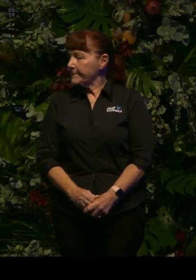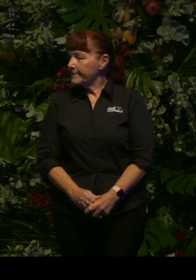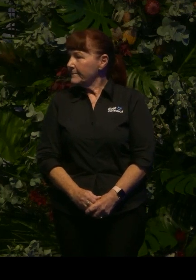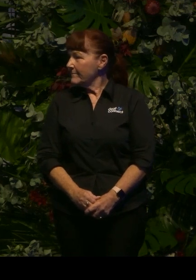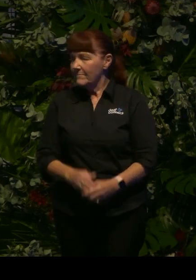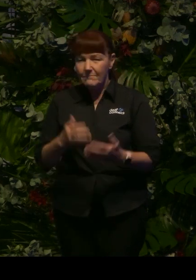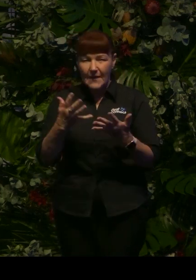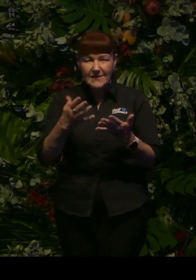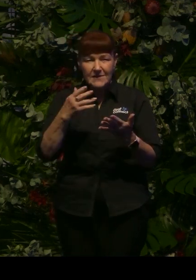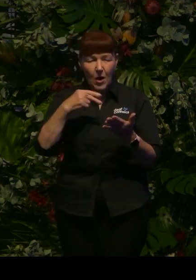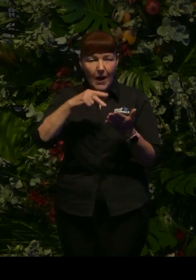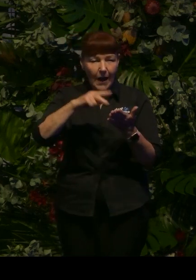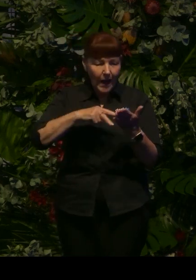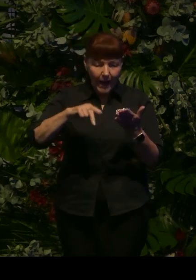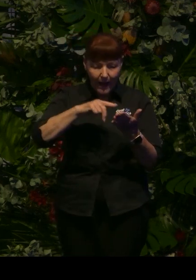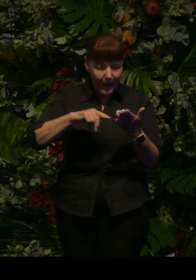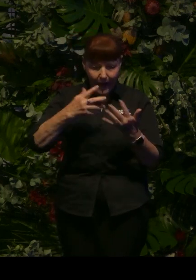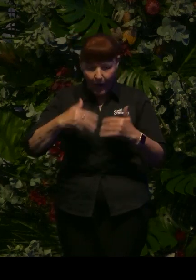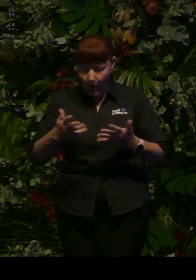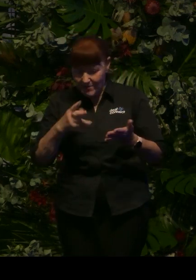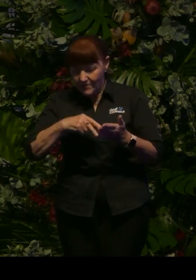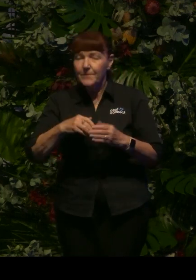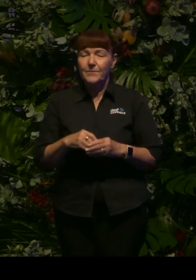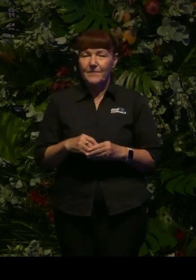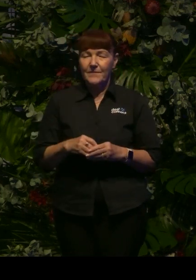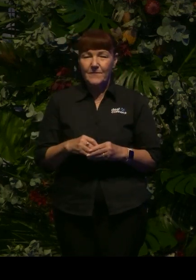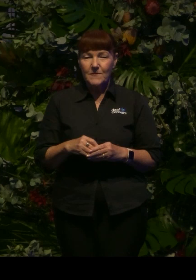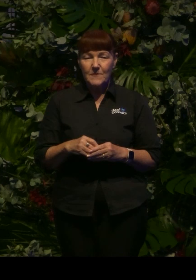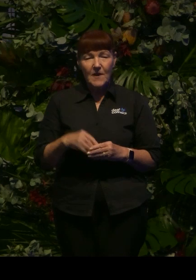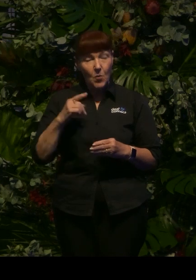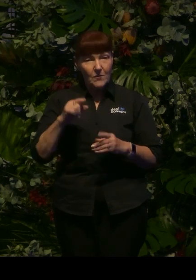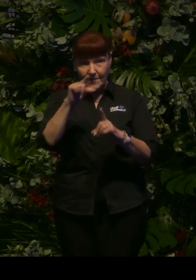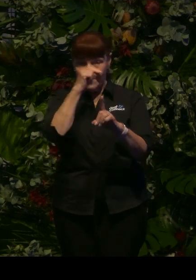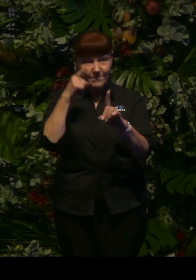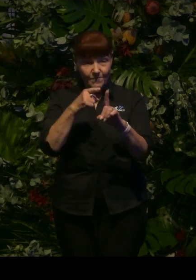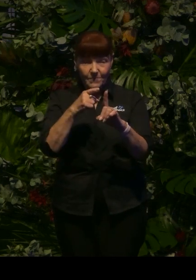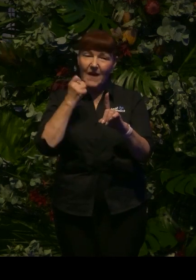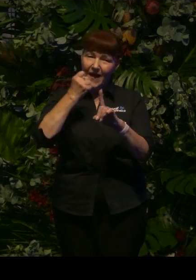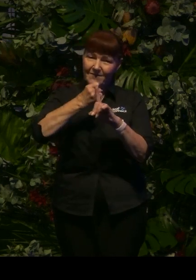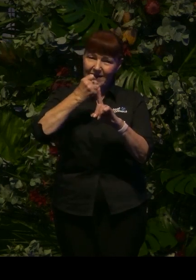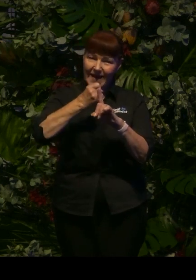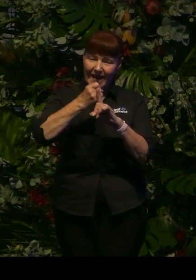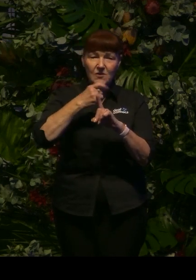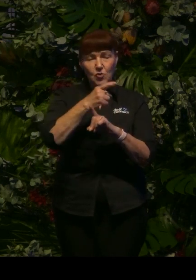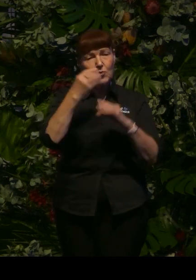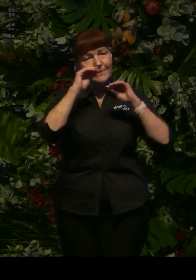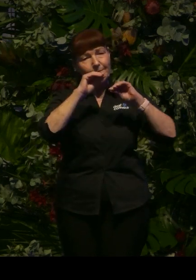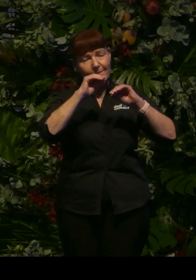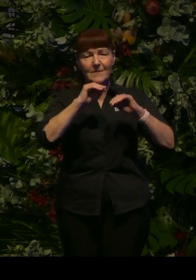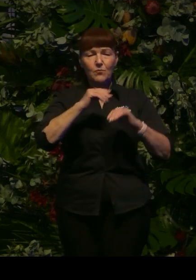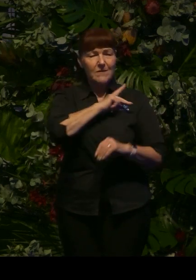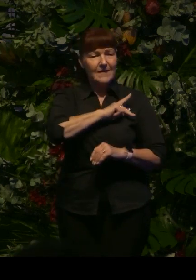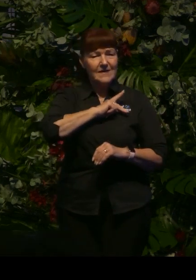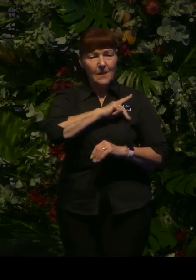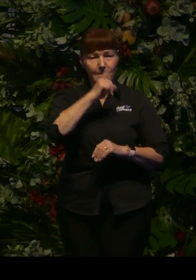Ooh, I lost my place. Sorry about that. Our mission is to advocate for education professionals and to unite our members and the